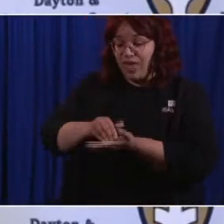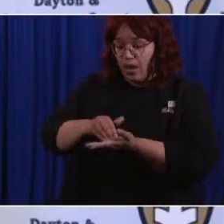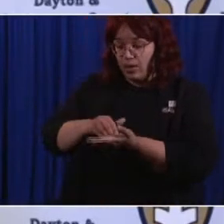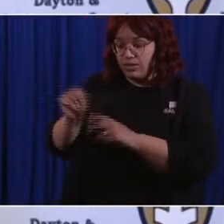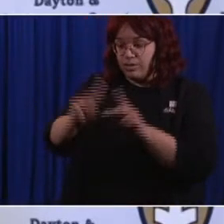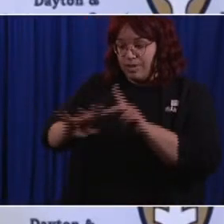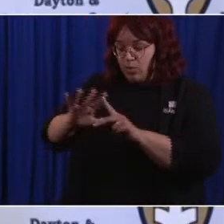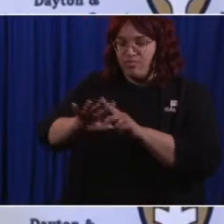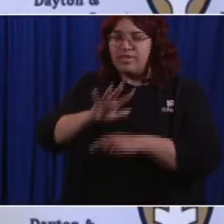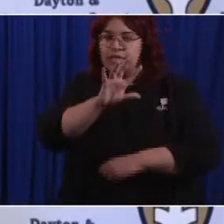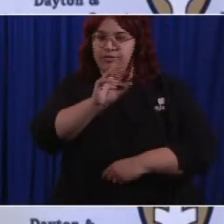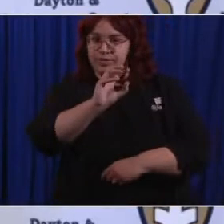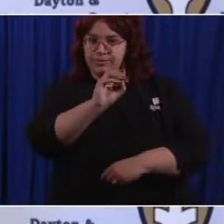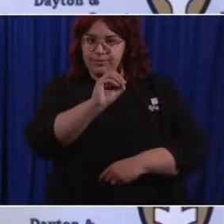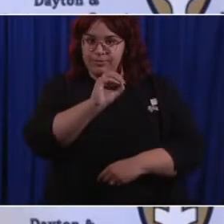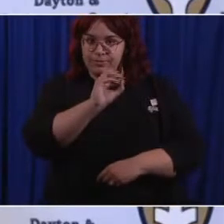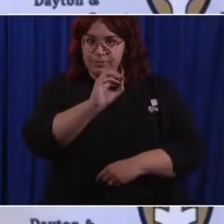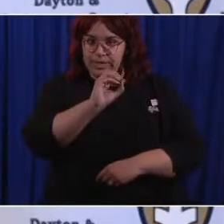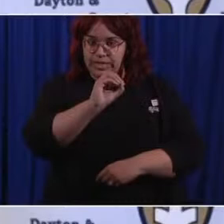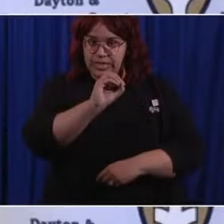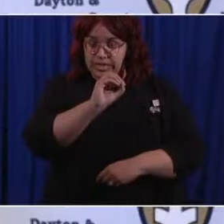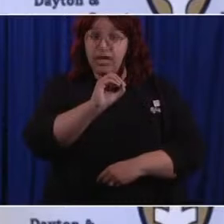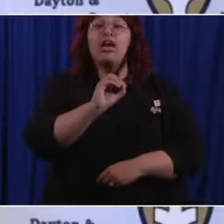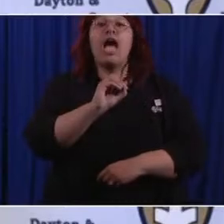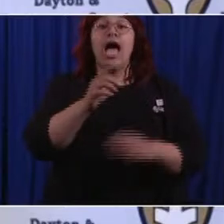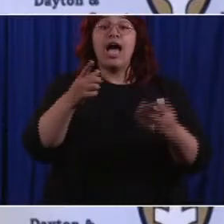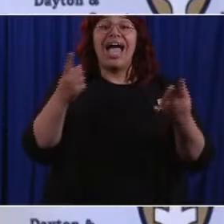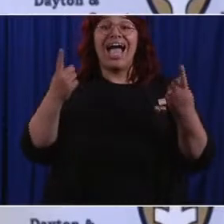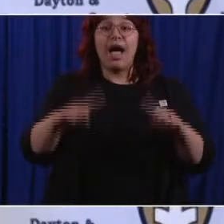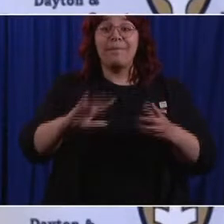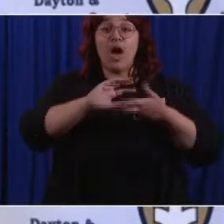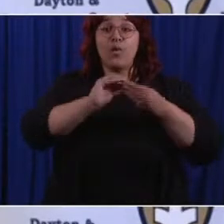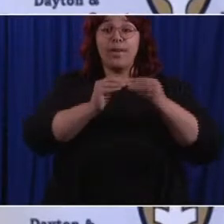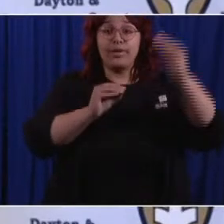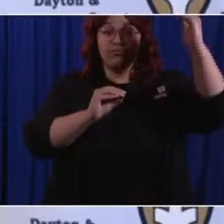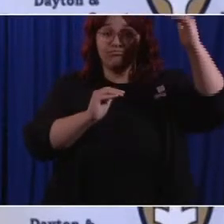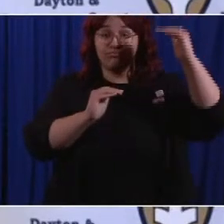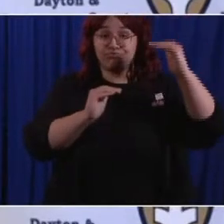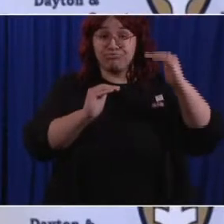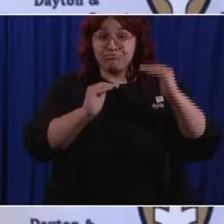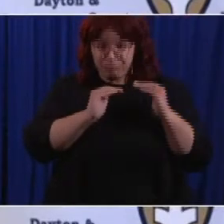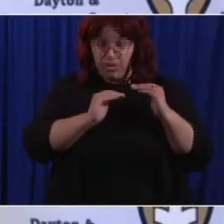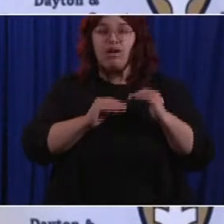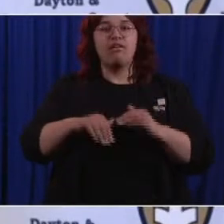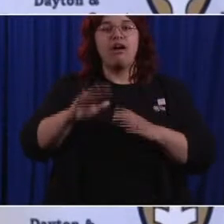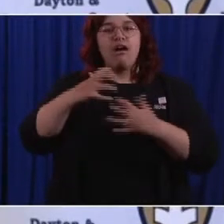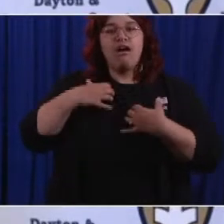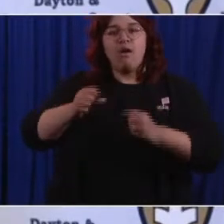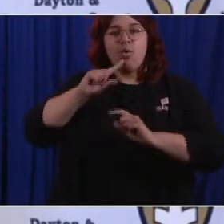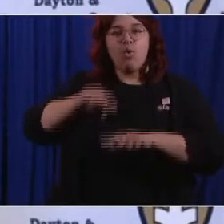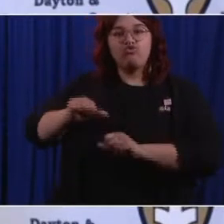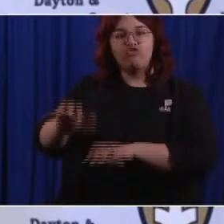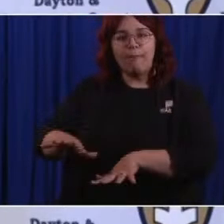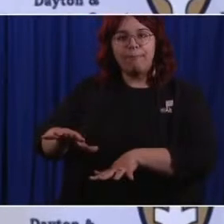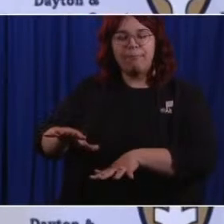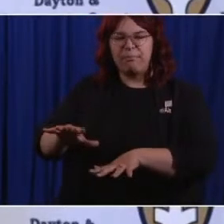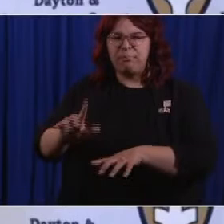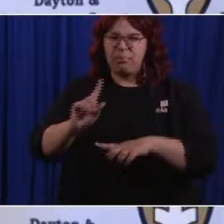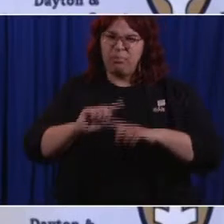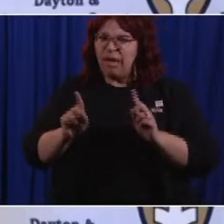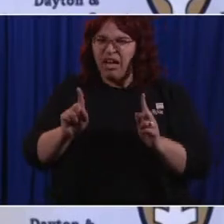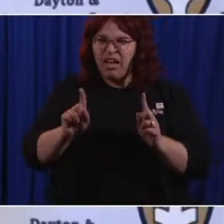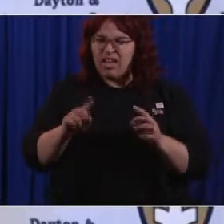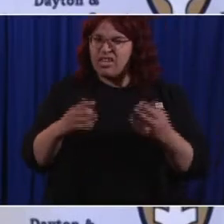orders, has gone up instead of gone down for the last 2 straight weeks, meaning we're actually going